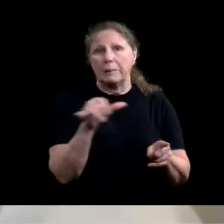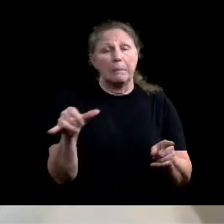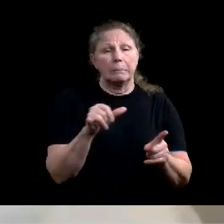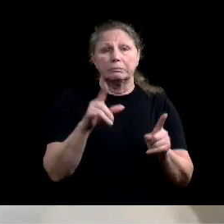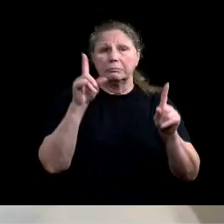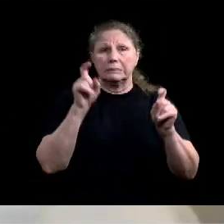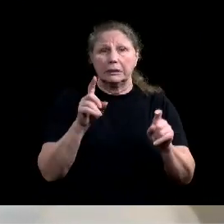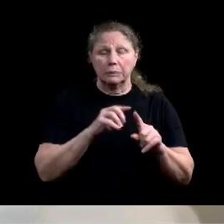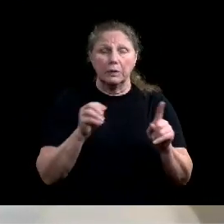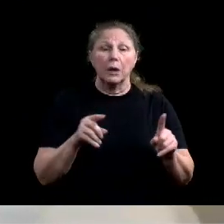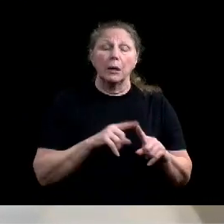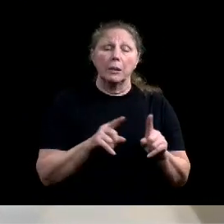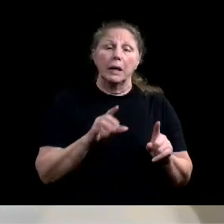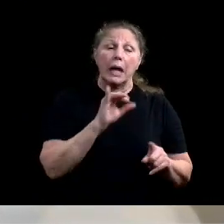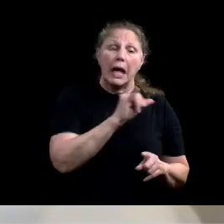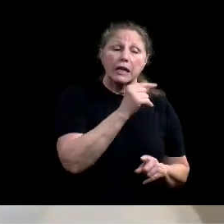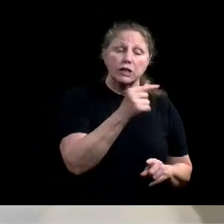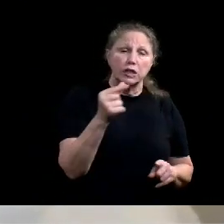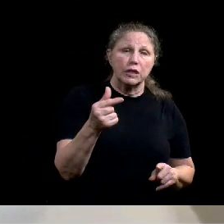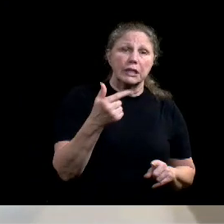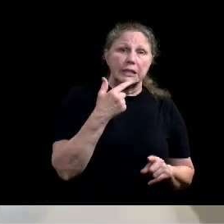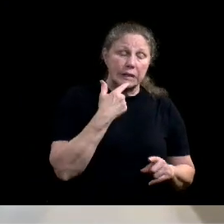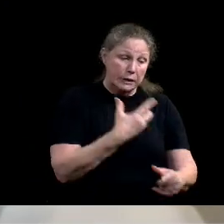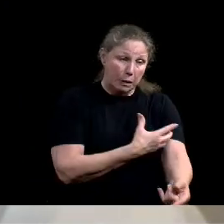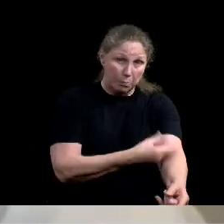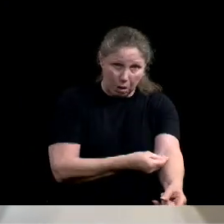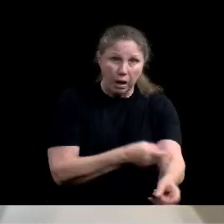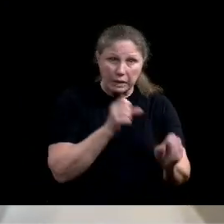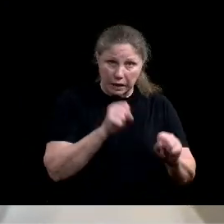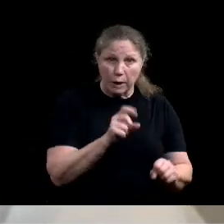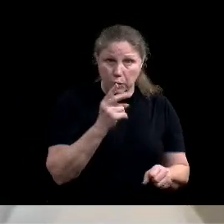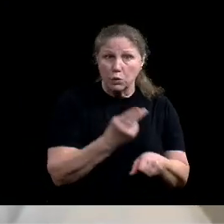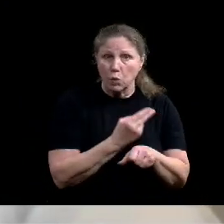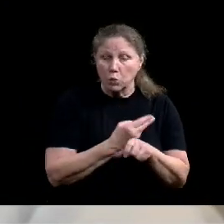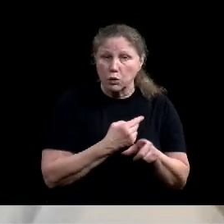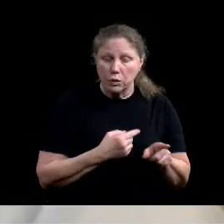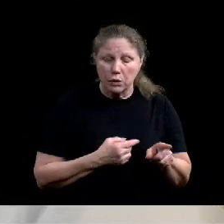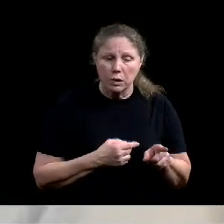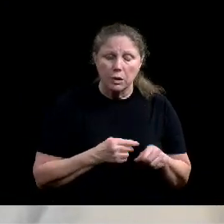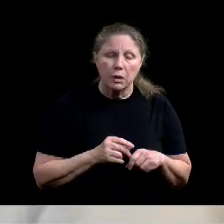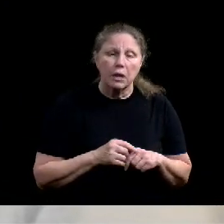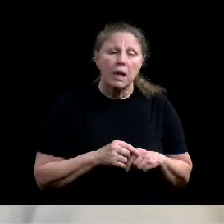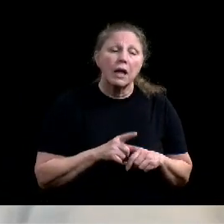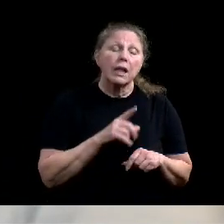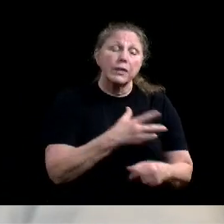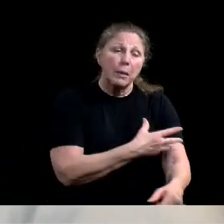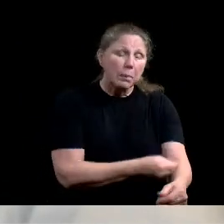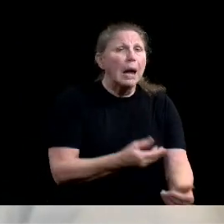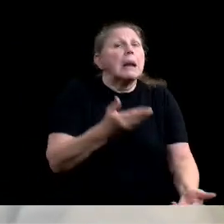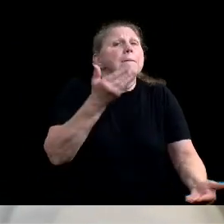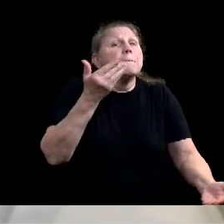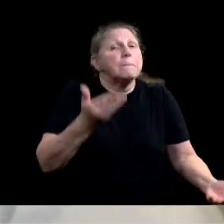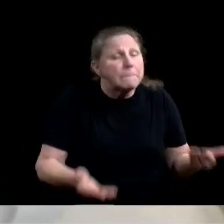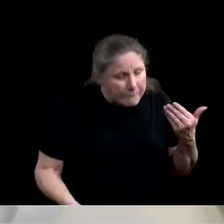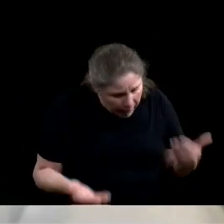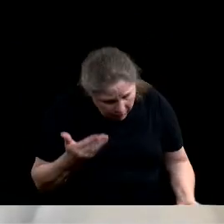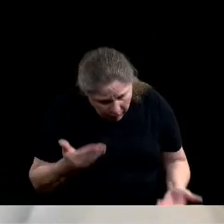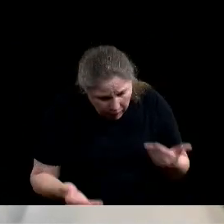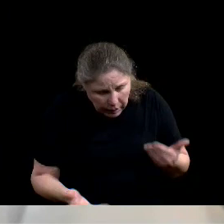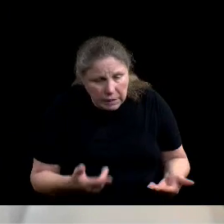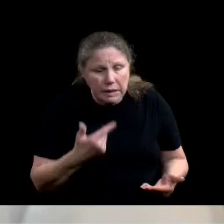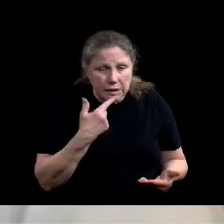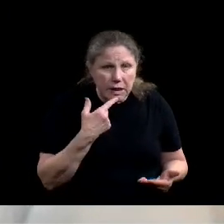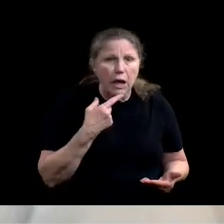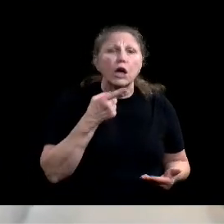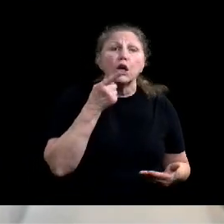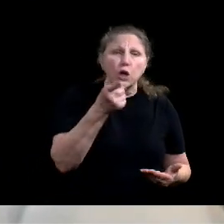test, may indicate that a person is immune. We think that it does, but we don't have